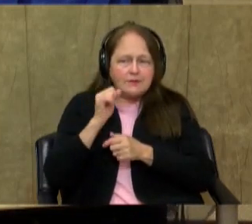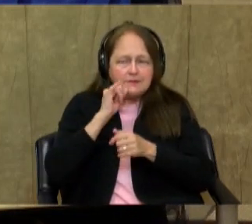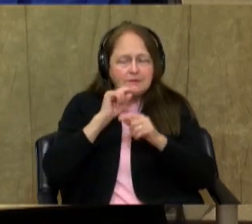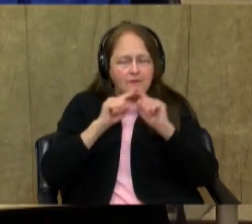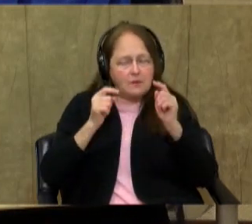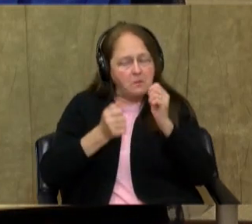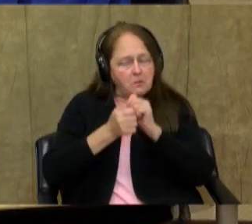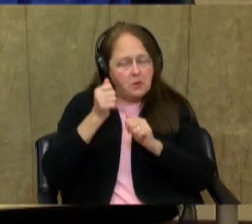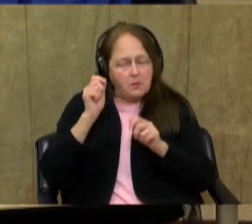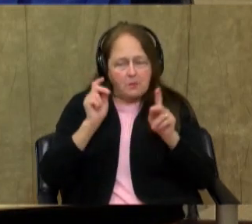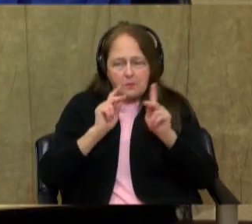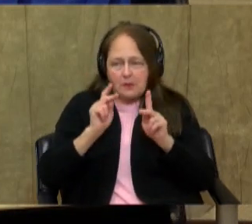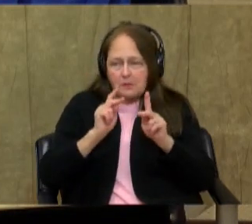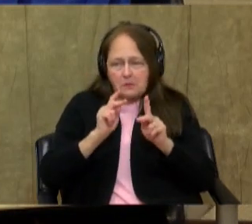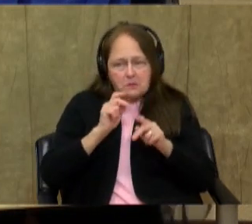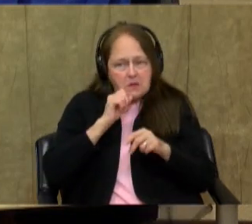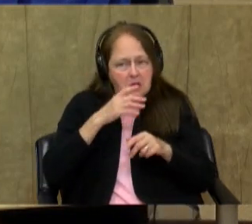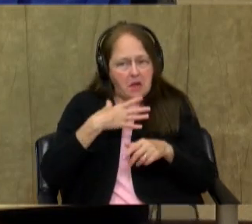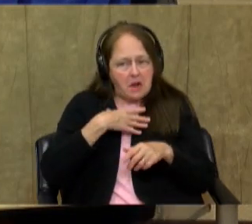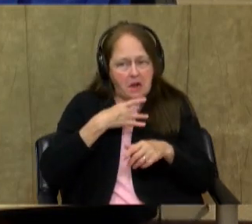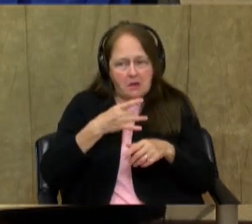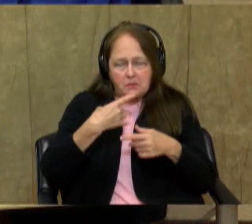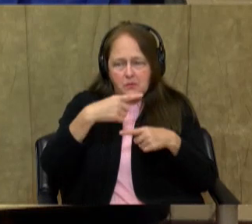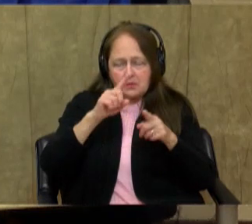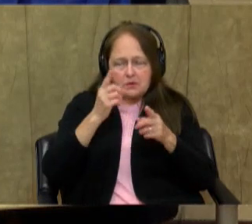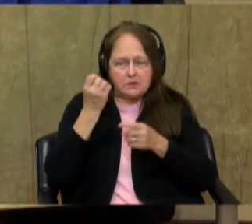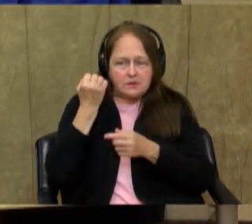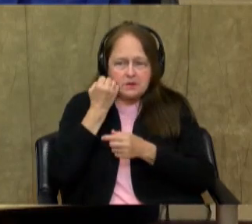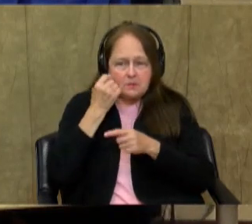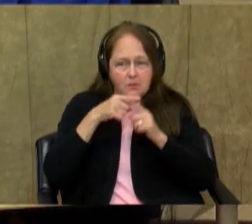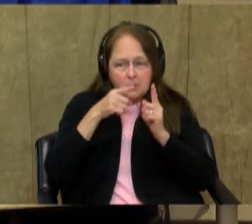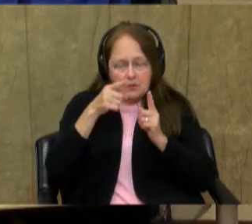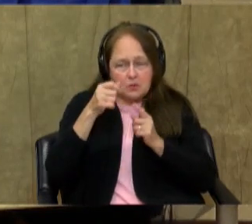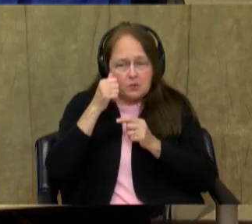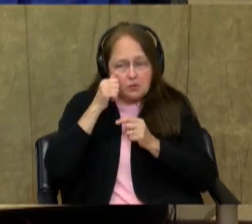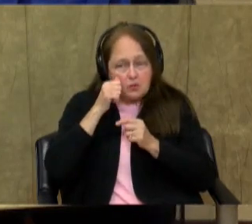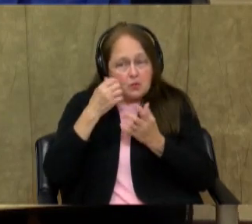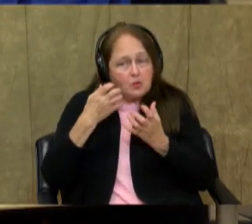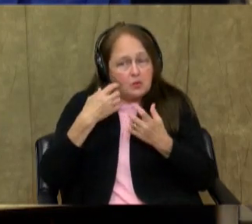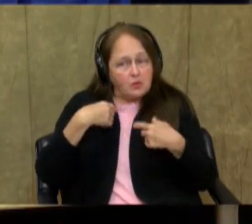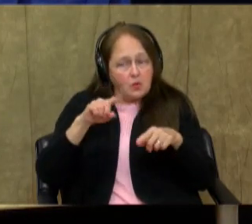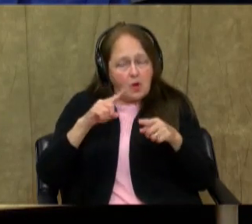people don't want to go to the dentist at all. She wants to go often. That's a lot.